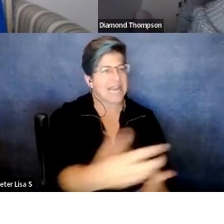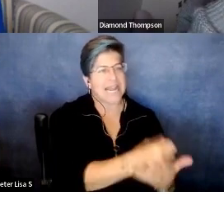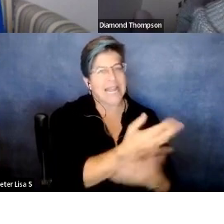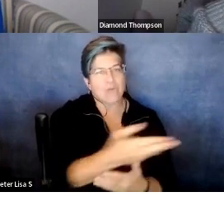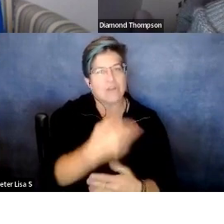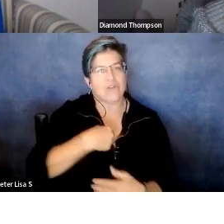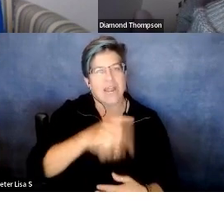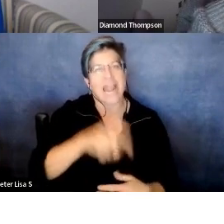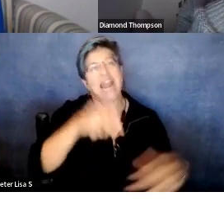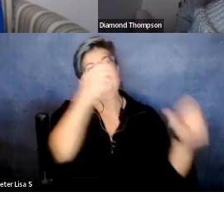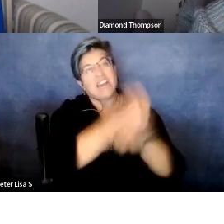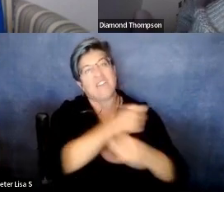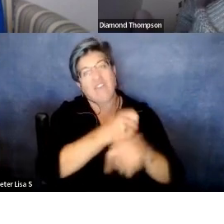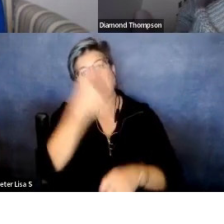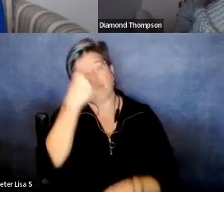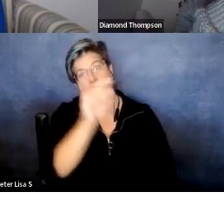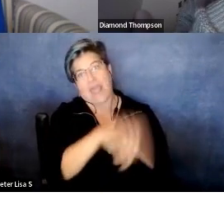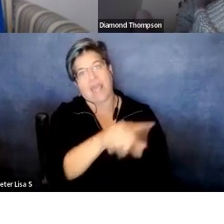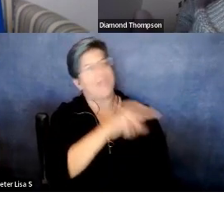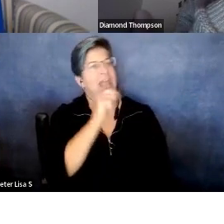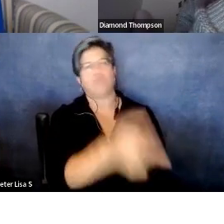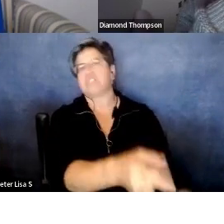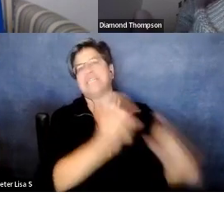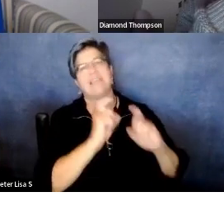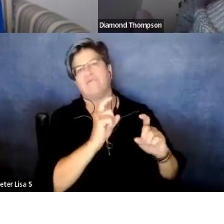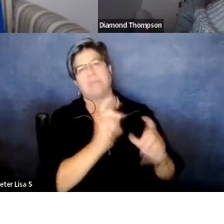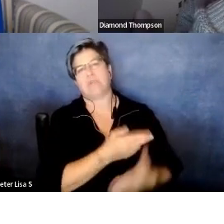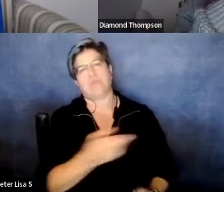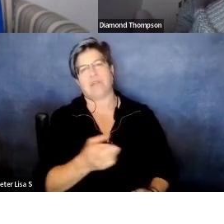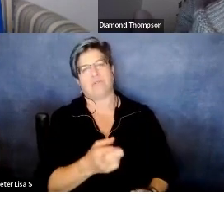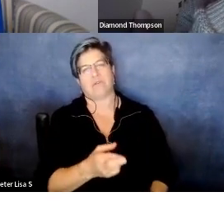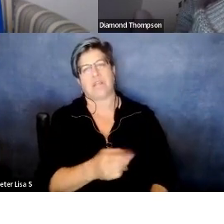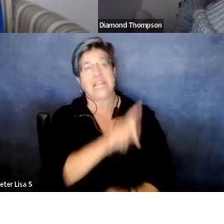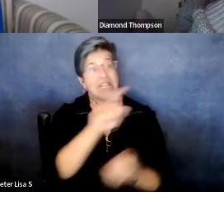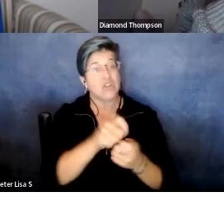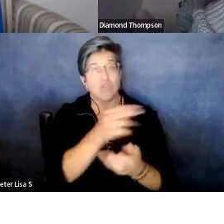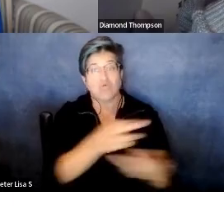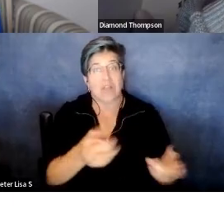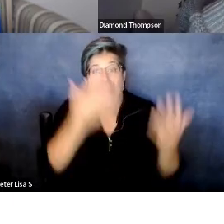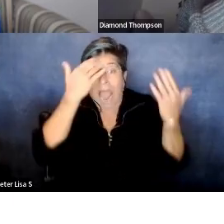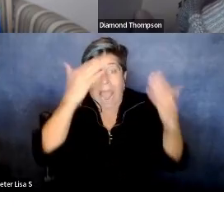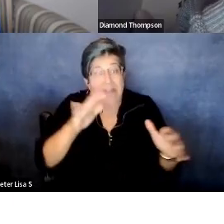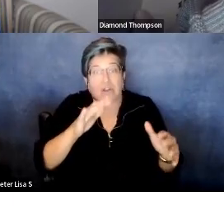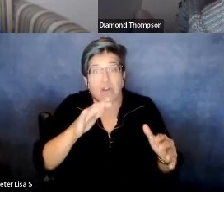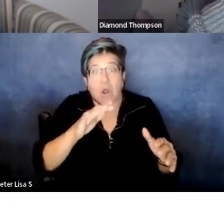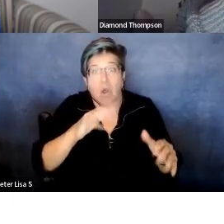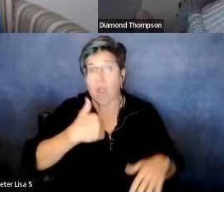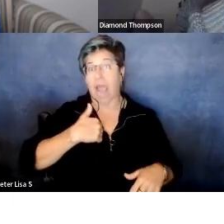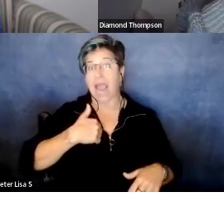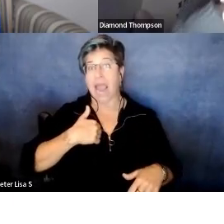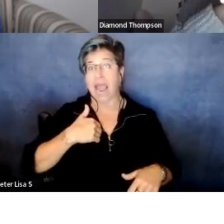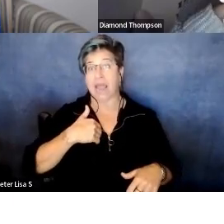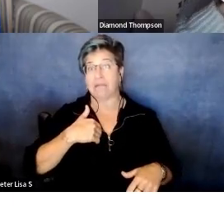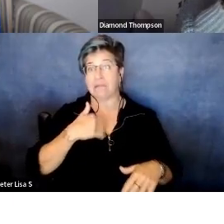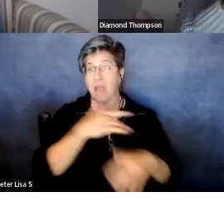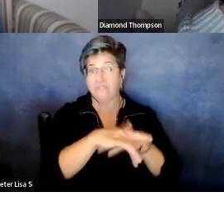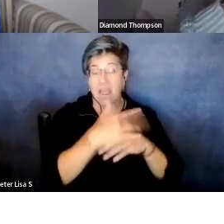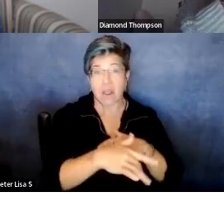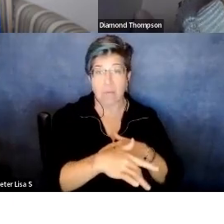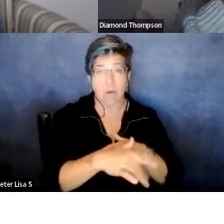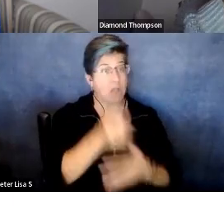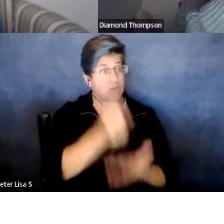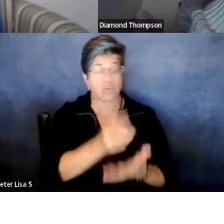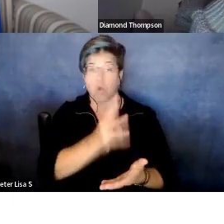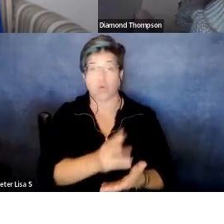And I have to fight for them. They're not given to me. They're not, it's certain resources I didn't even know I could even get due to my social work. They're not explaining that to